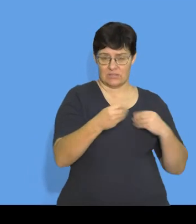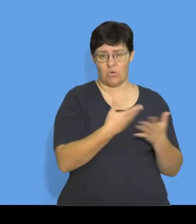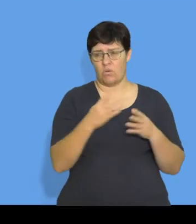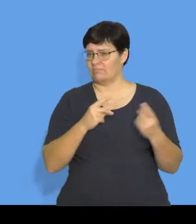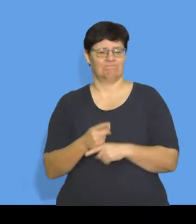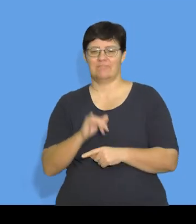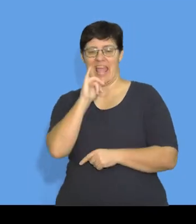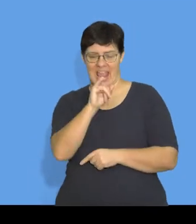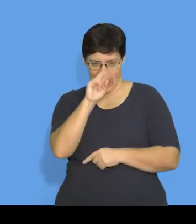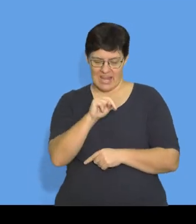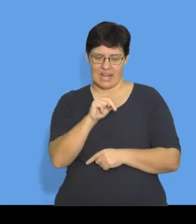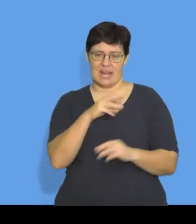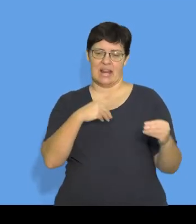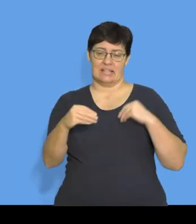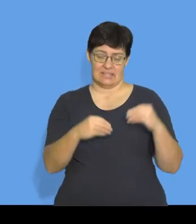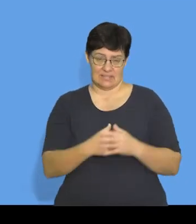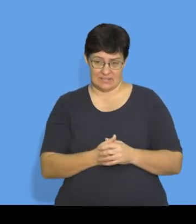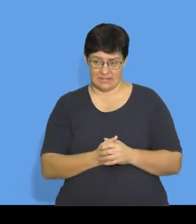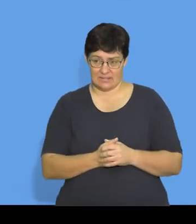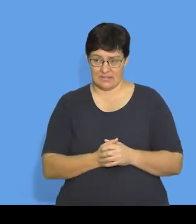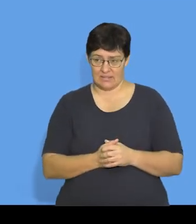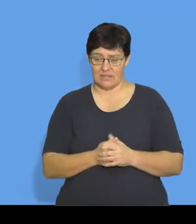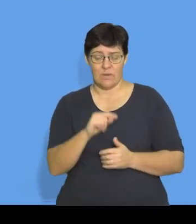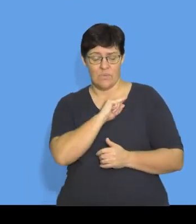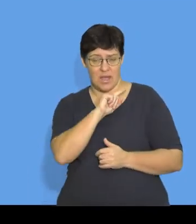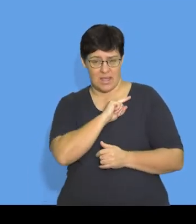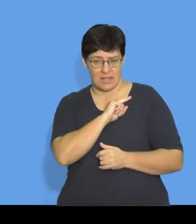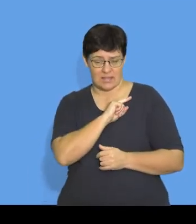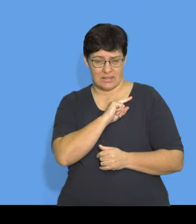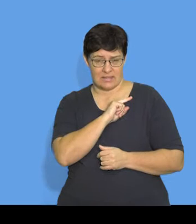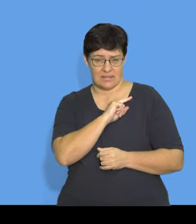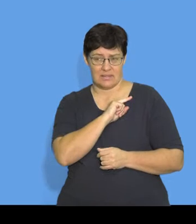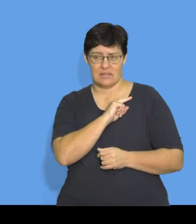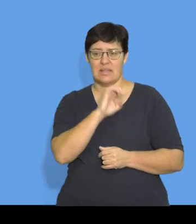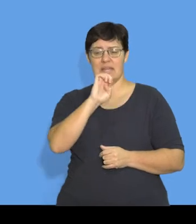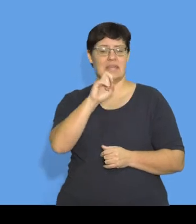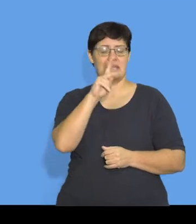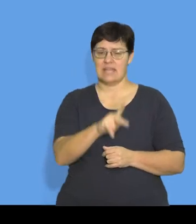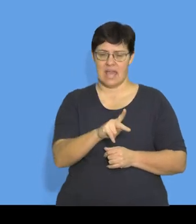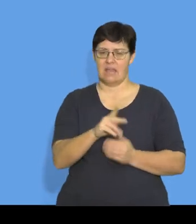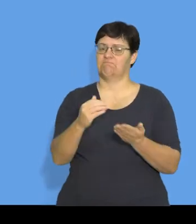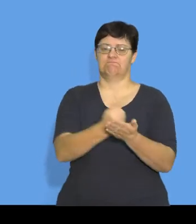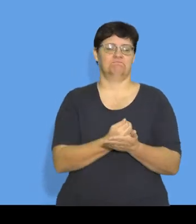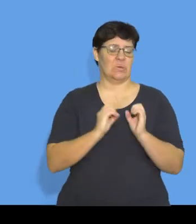inelastic. All right, why? Because EK isn't conserved.